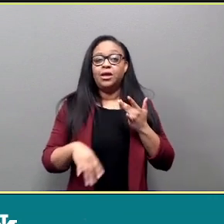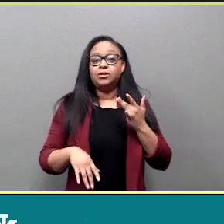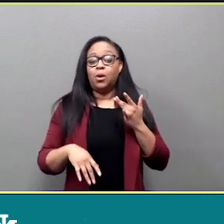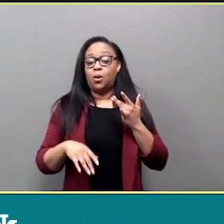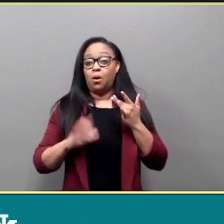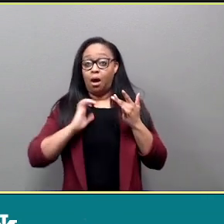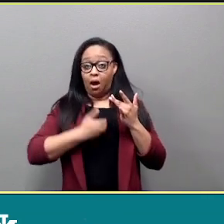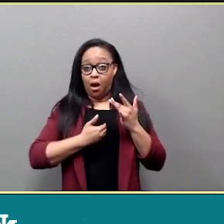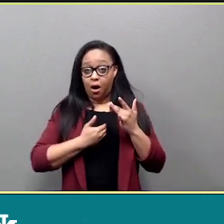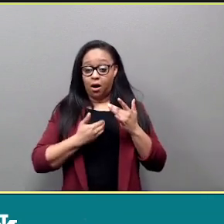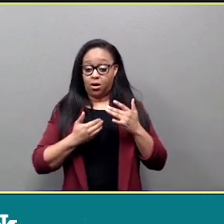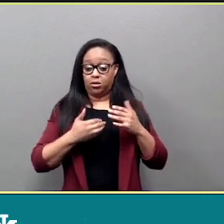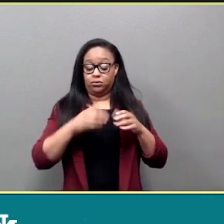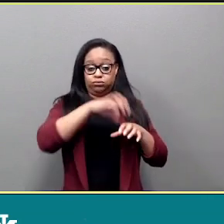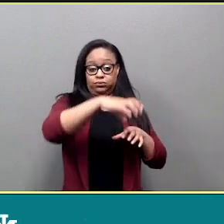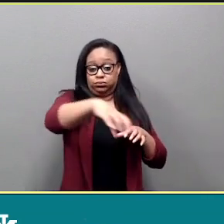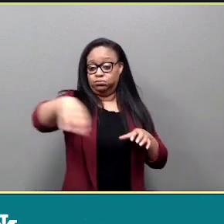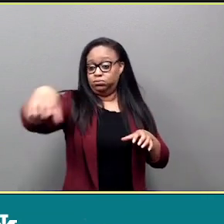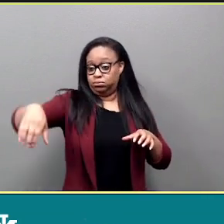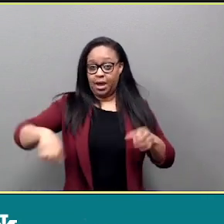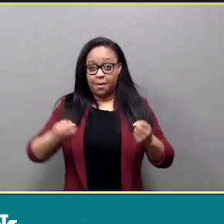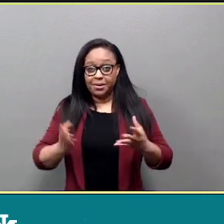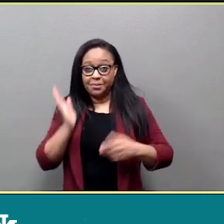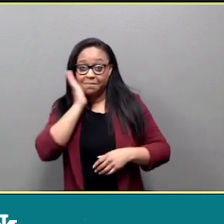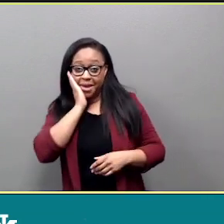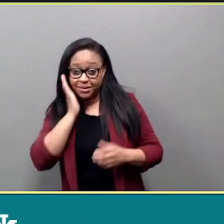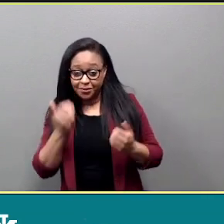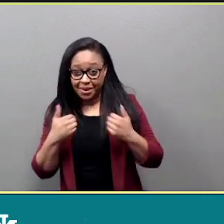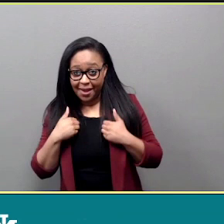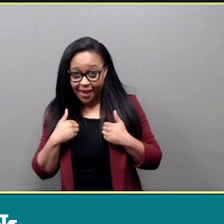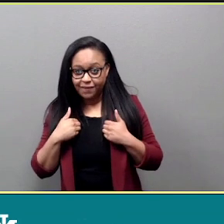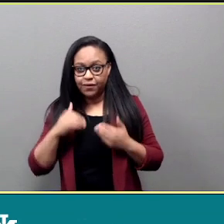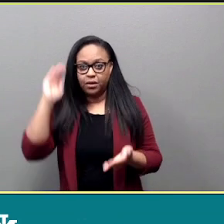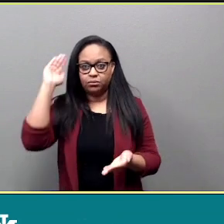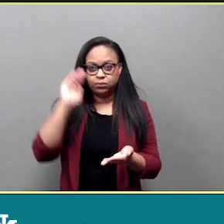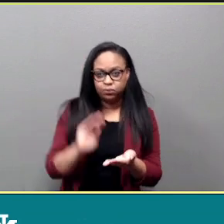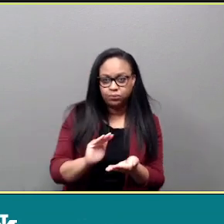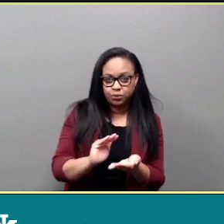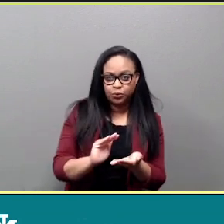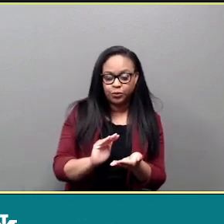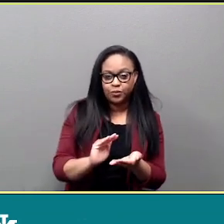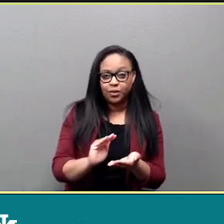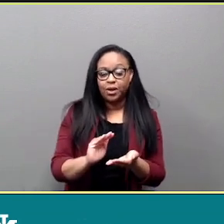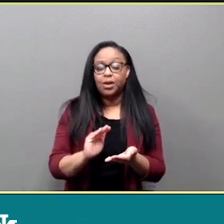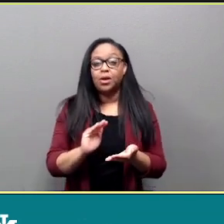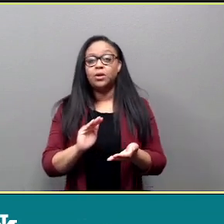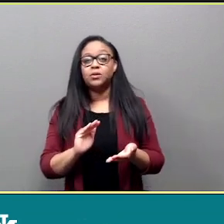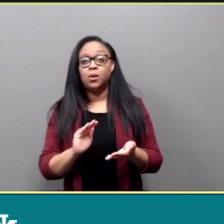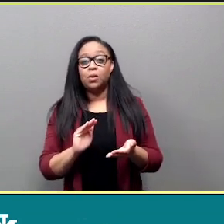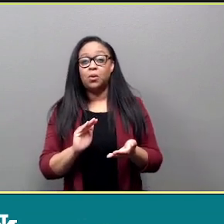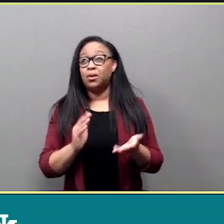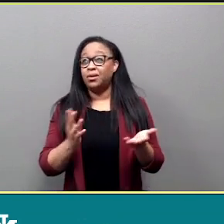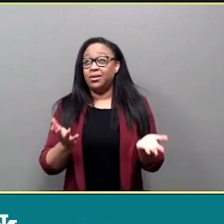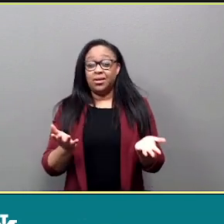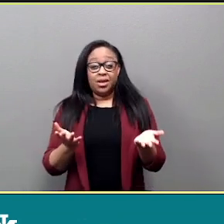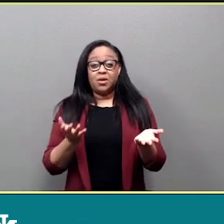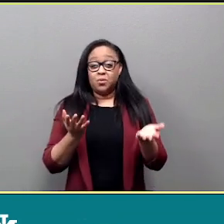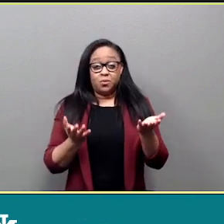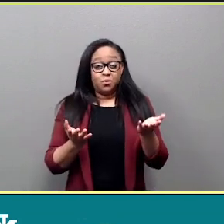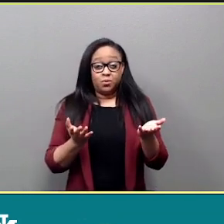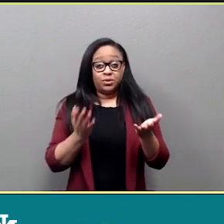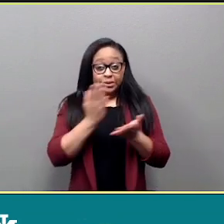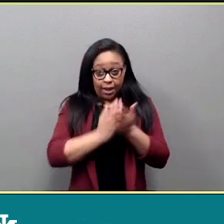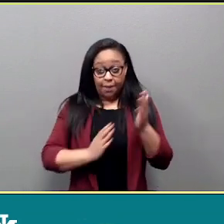given moment within our UNM health system, you may see up to 90 to 100 adults and 10 to 20 children who are currently waiting